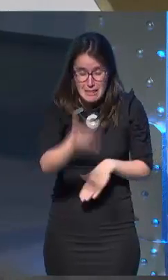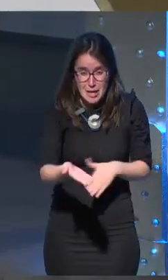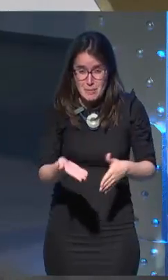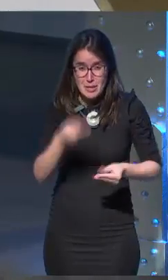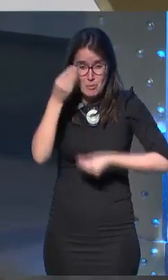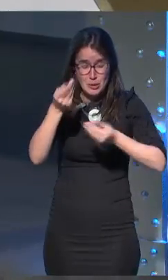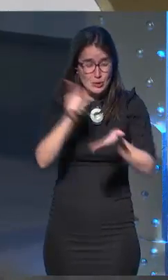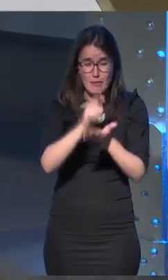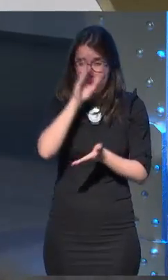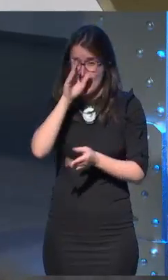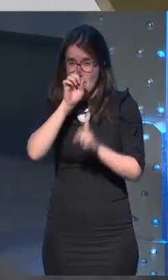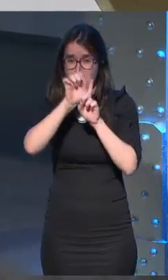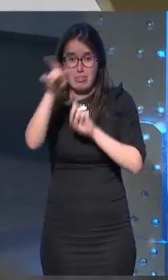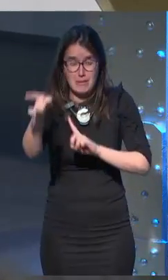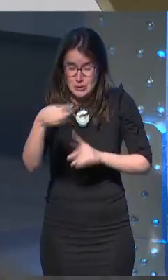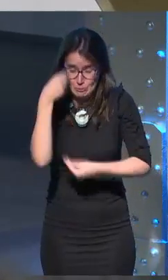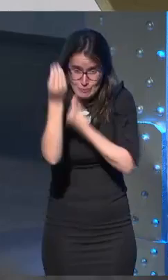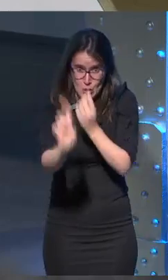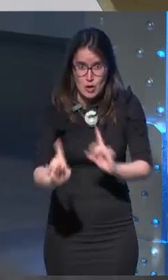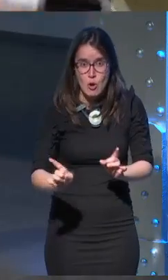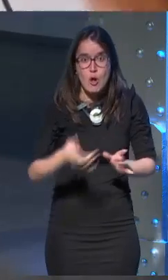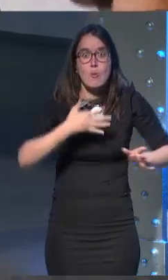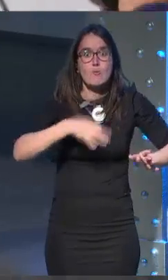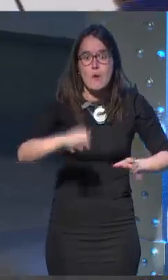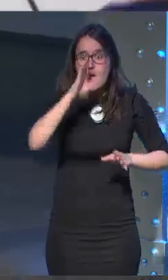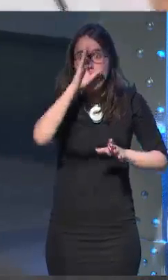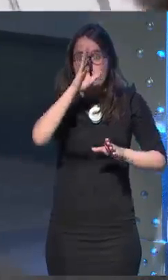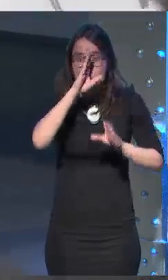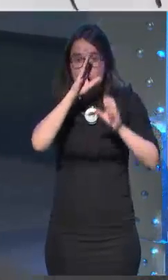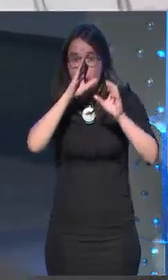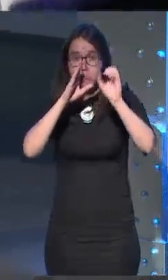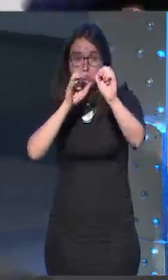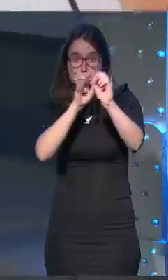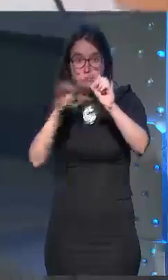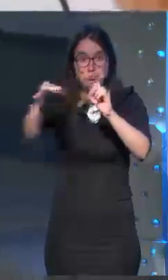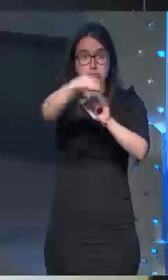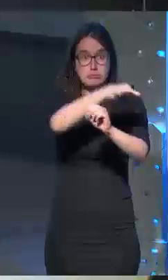around it, which will be cool with Orion, but landing on it, I'm not too optimistic.